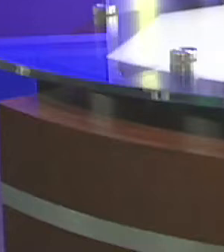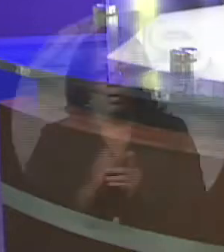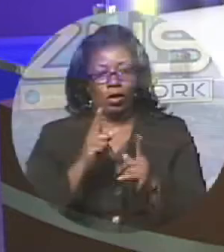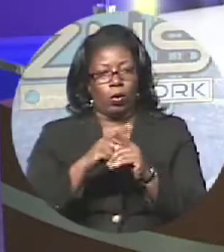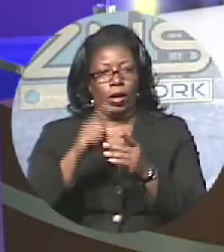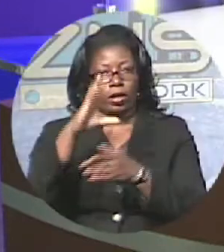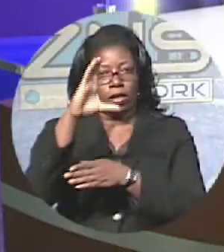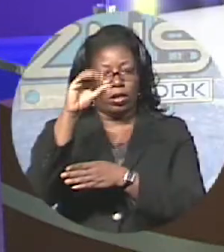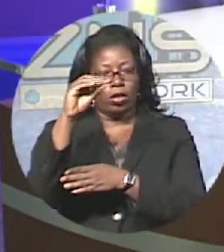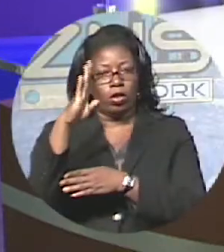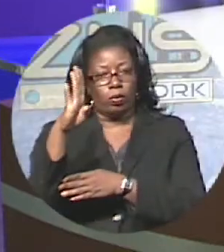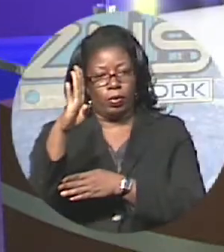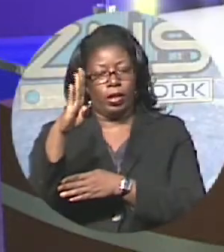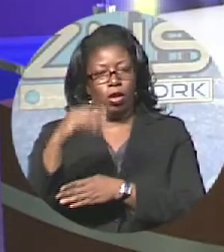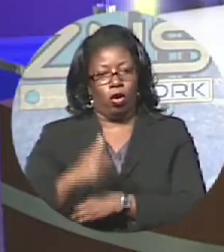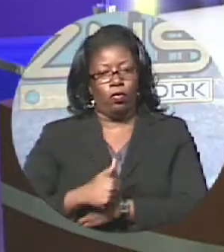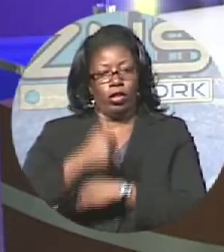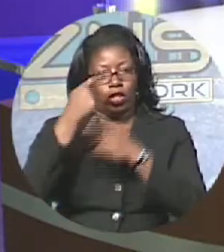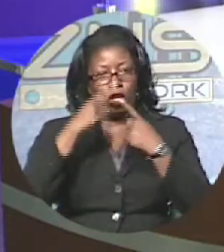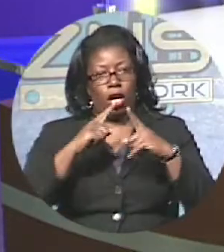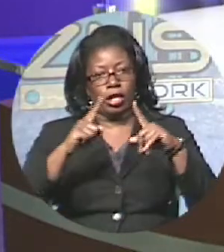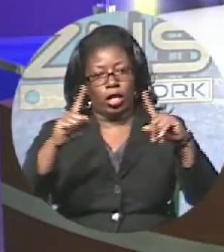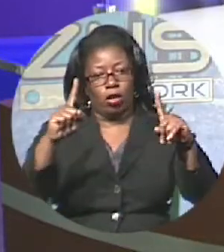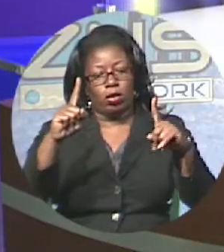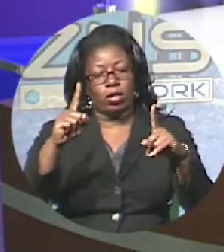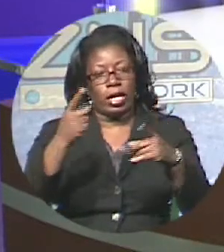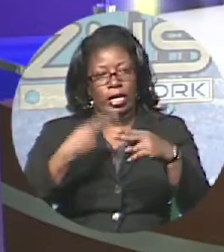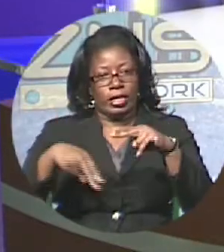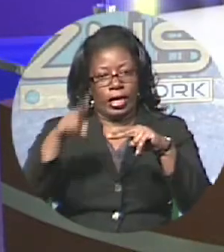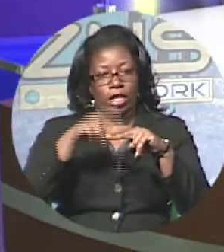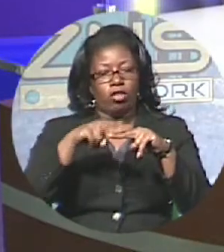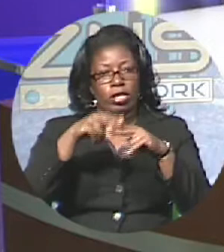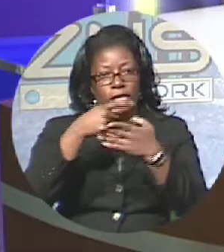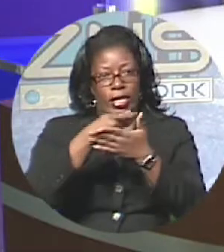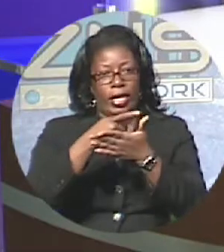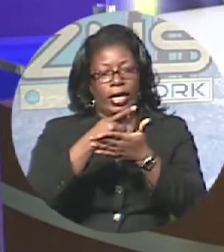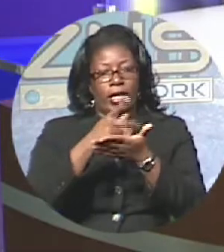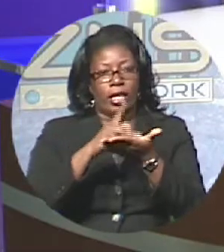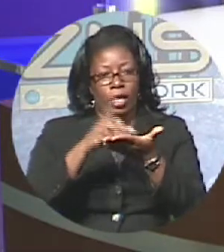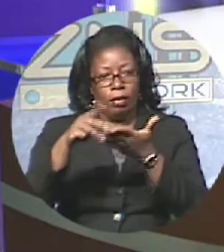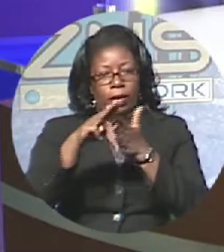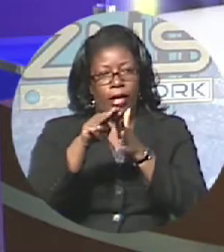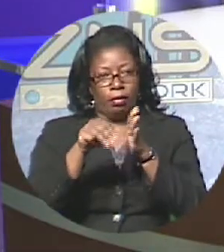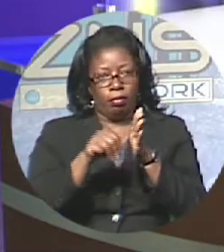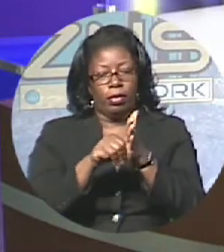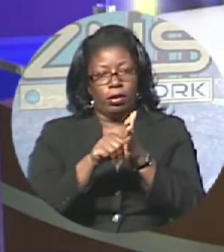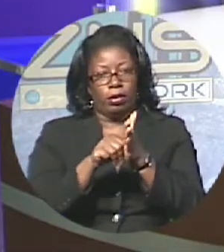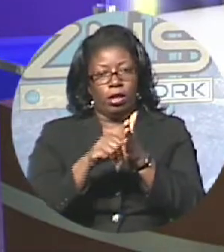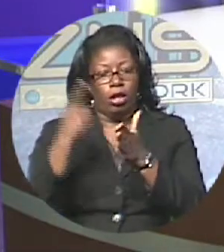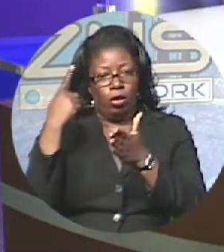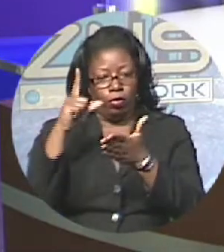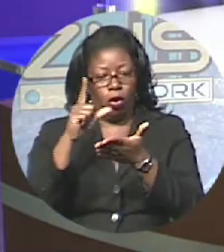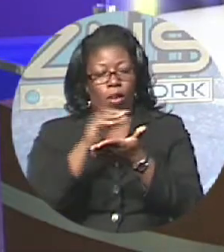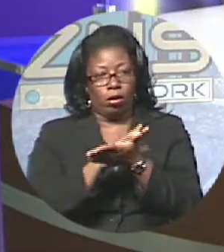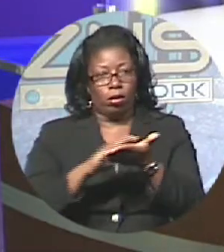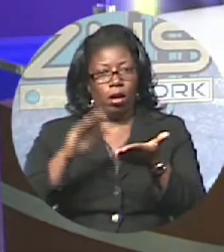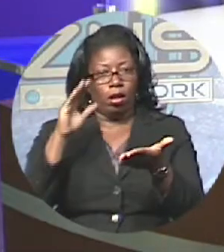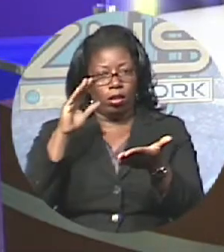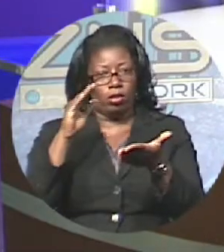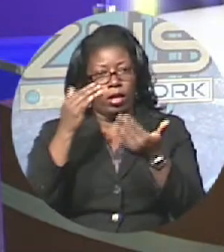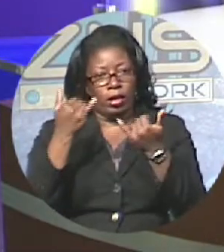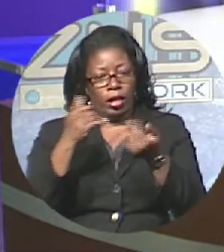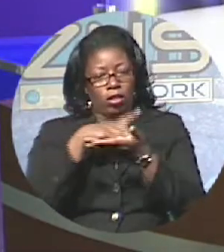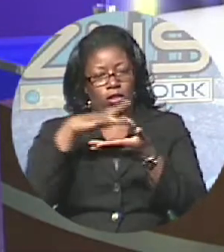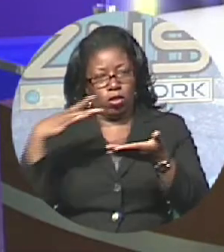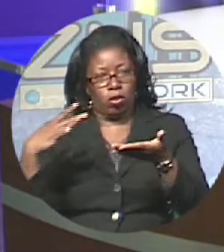When College of the Bahamas officials announced proposed fee hikes, students strenuously objected. Now, in fact, students have since gone